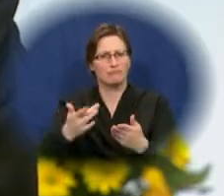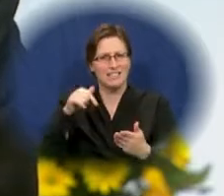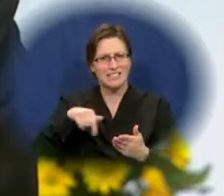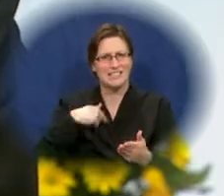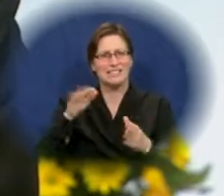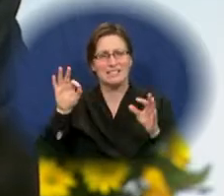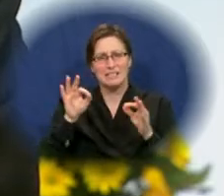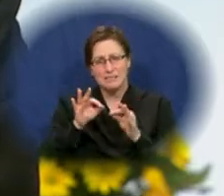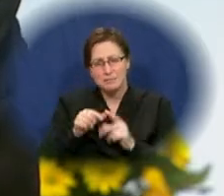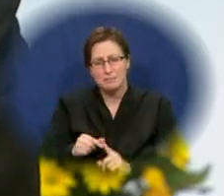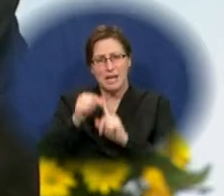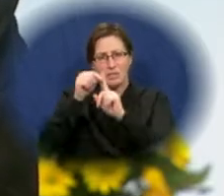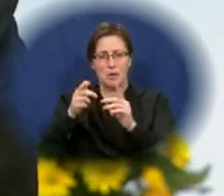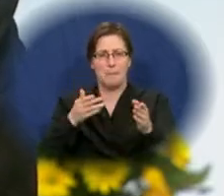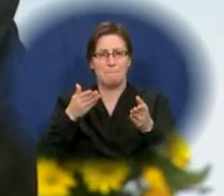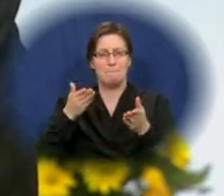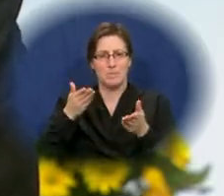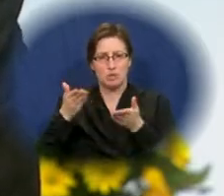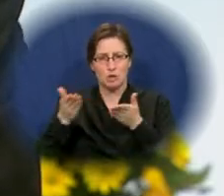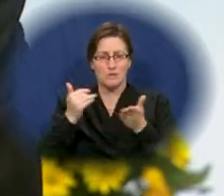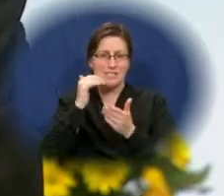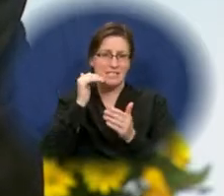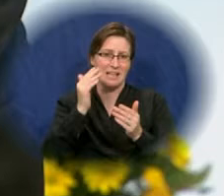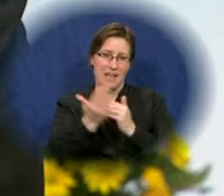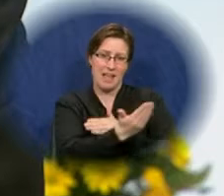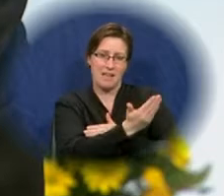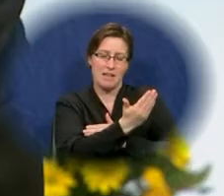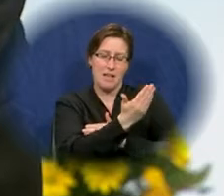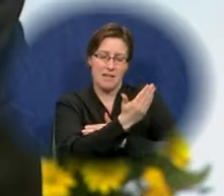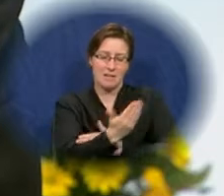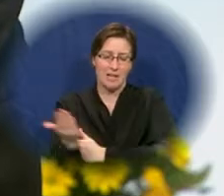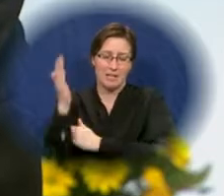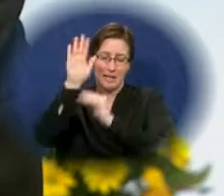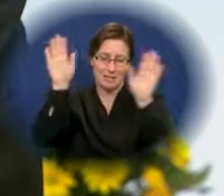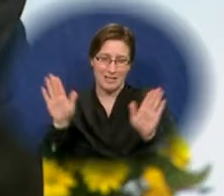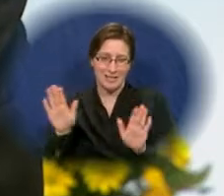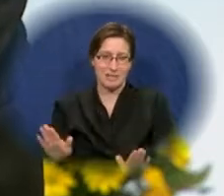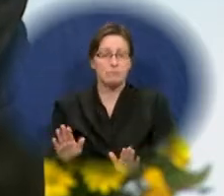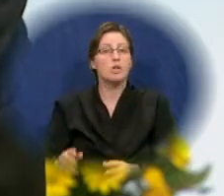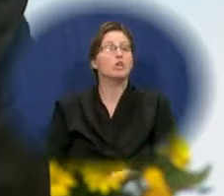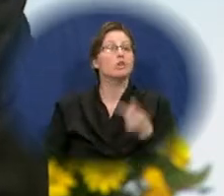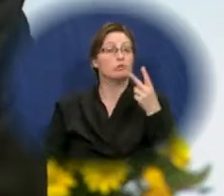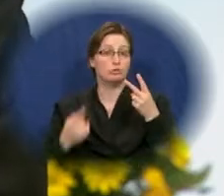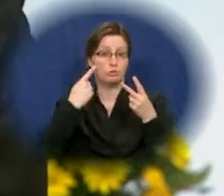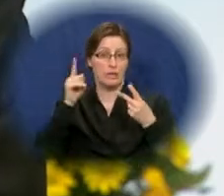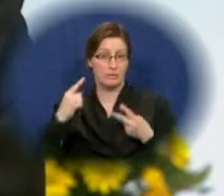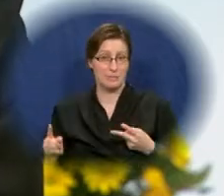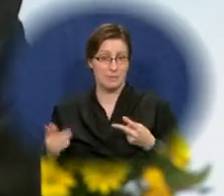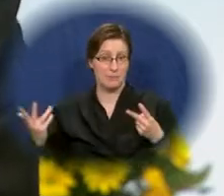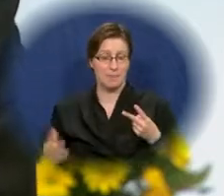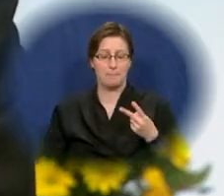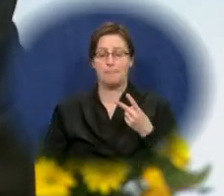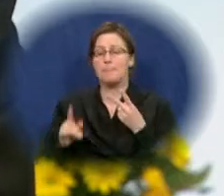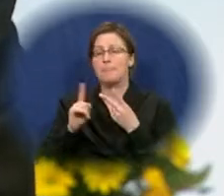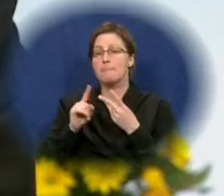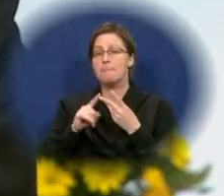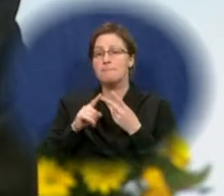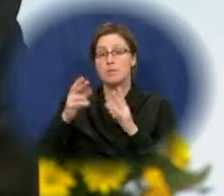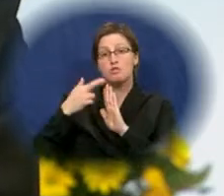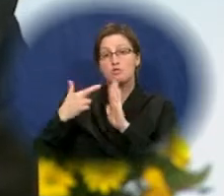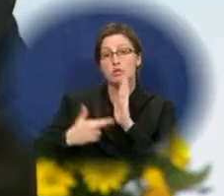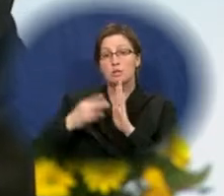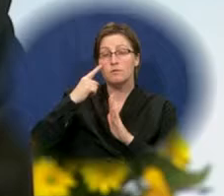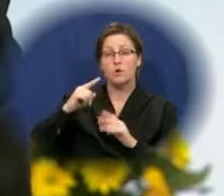ministry program to you every Sunday morning. We have two announcements for you. Registrations for